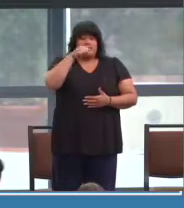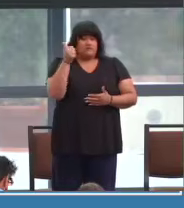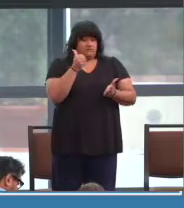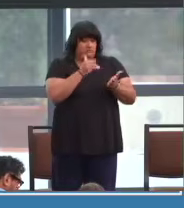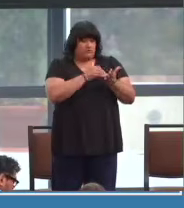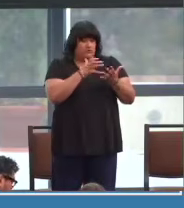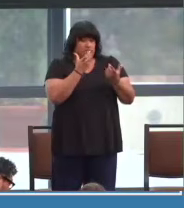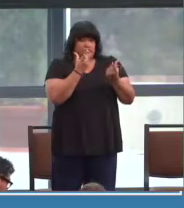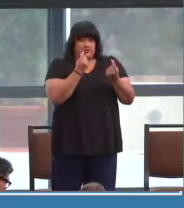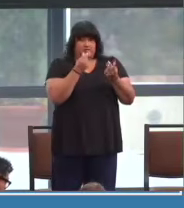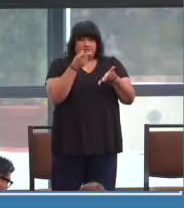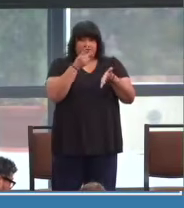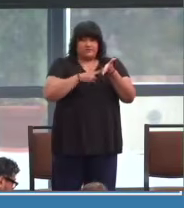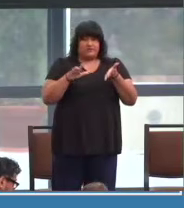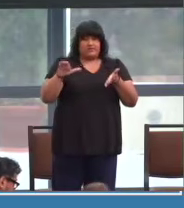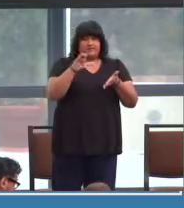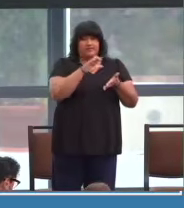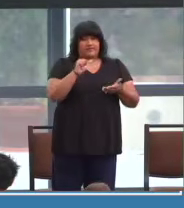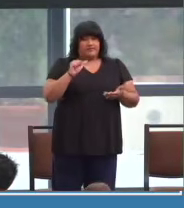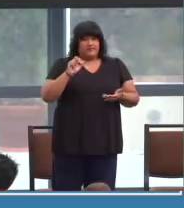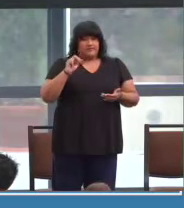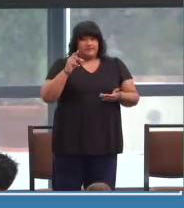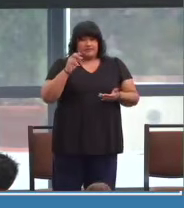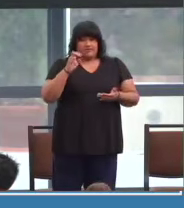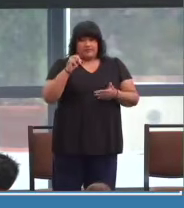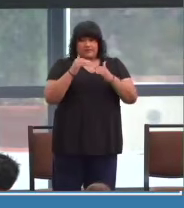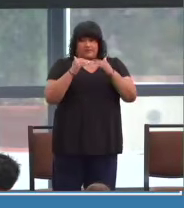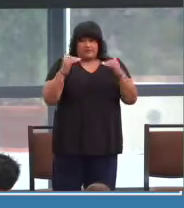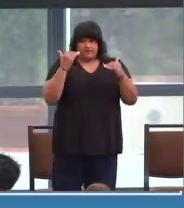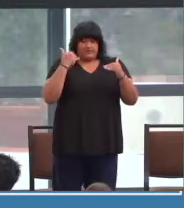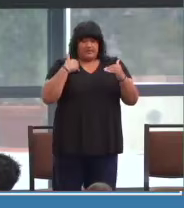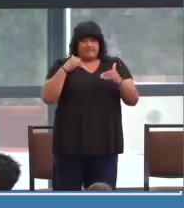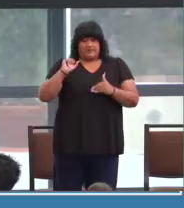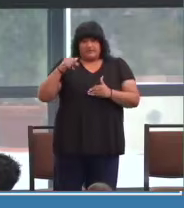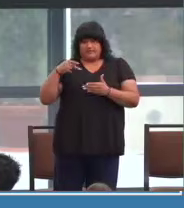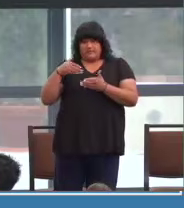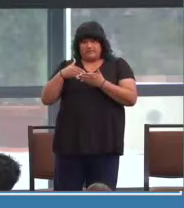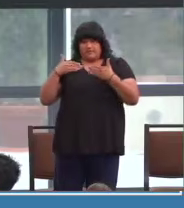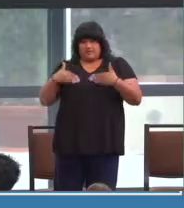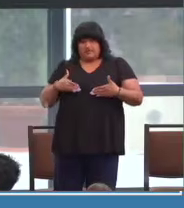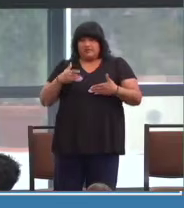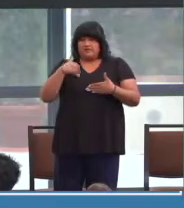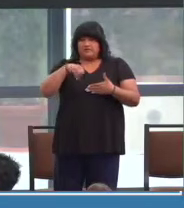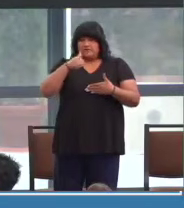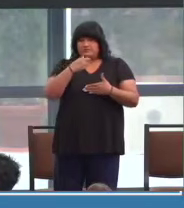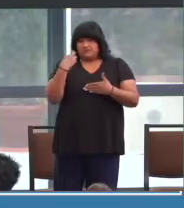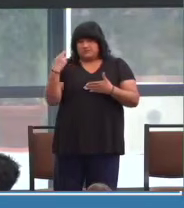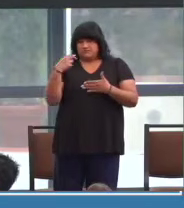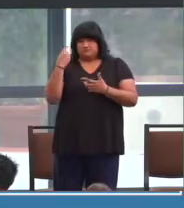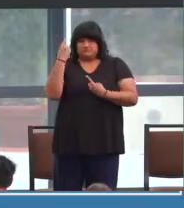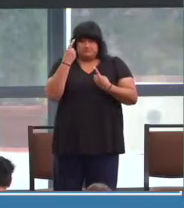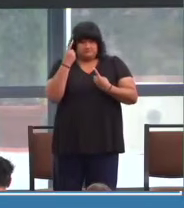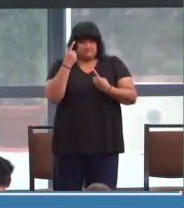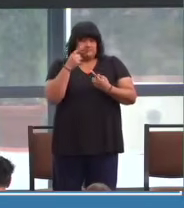your antibody levels. So if you have antiphospholipid antibodies, you have additional risk factors you should consider. You should probably be on